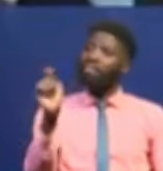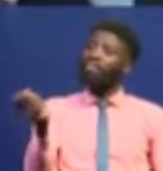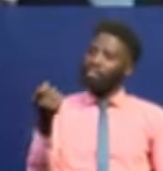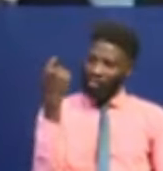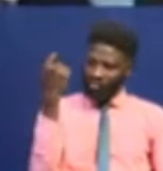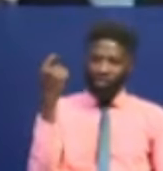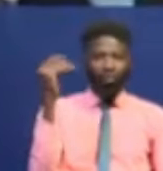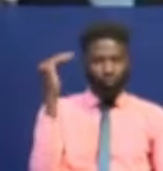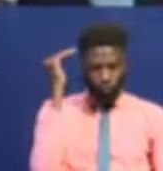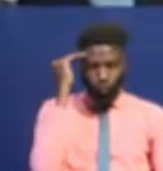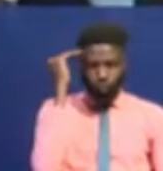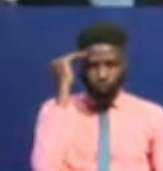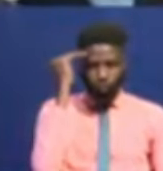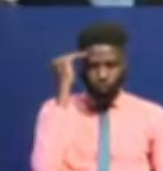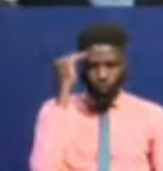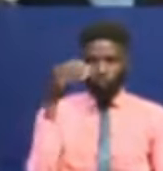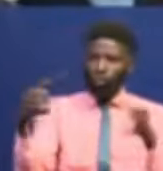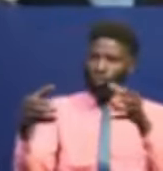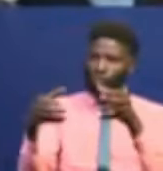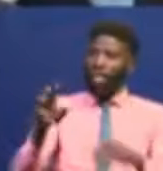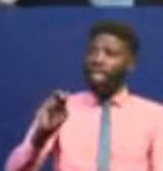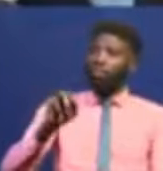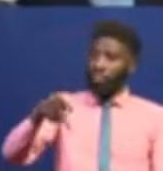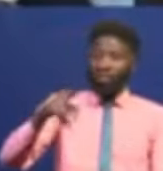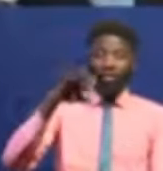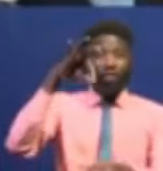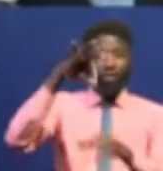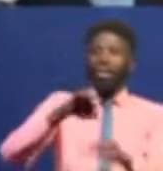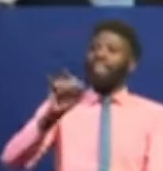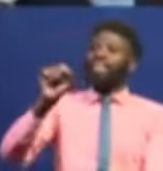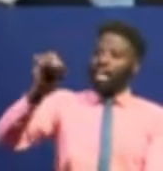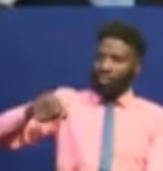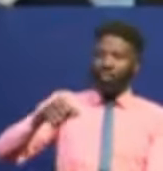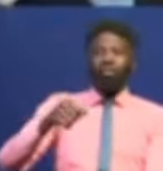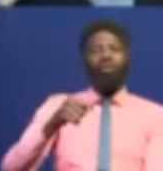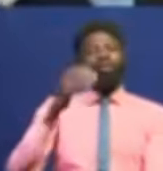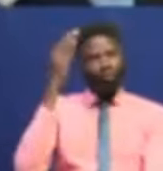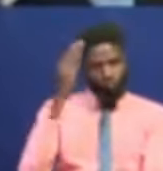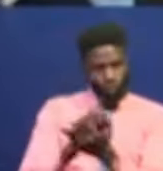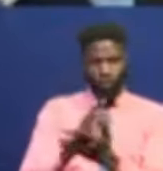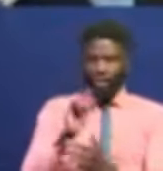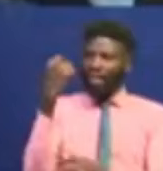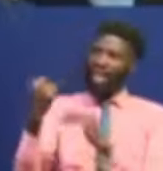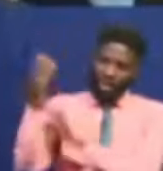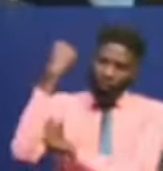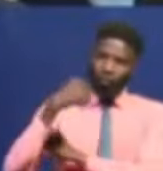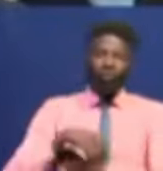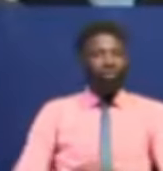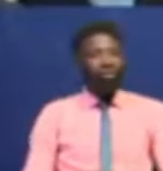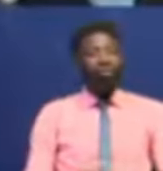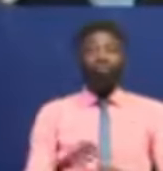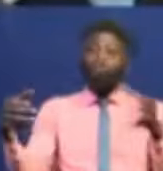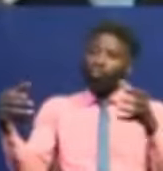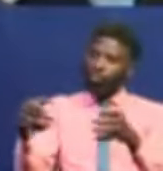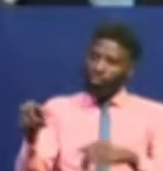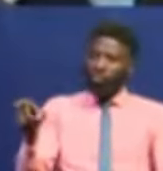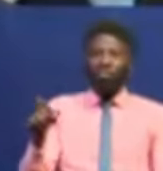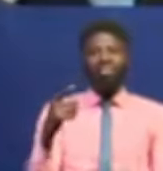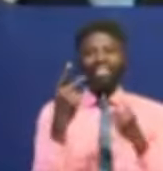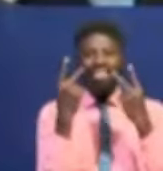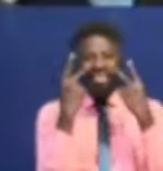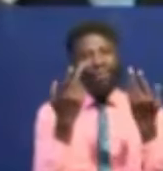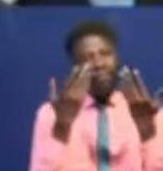know that the MPs who voted yes are the true heroes of Kenya. Those are the people who saw